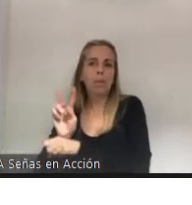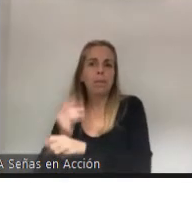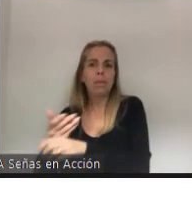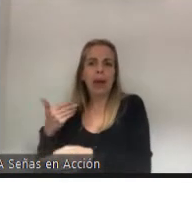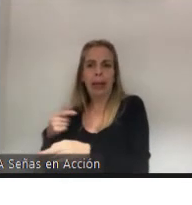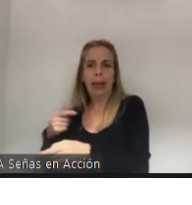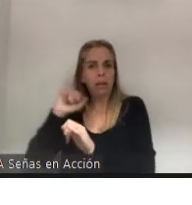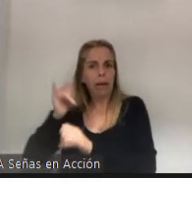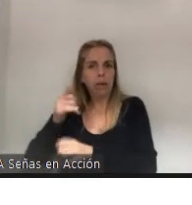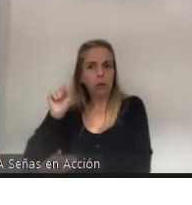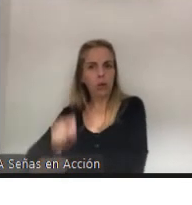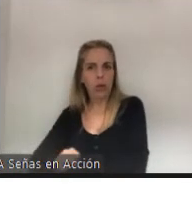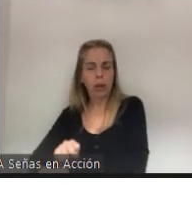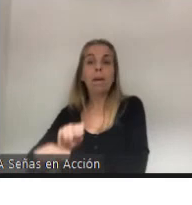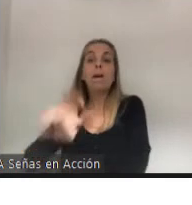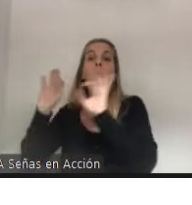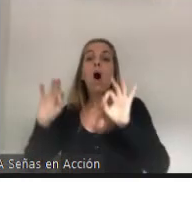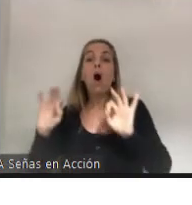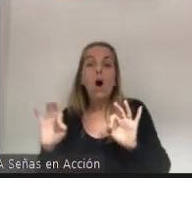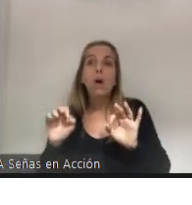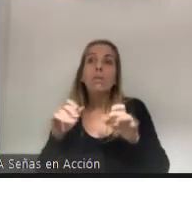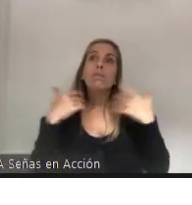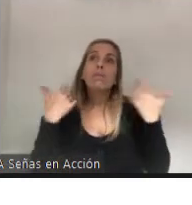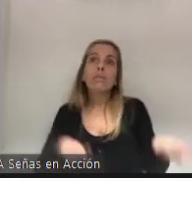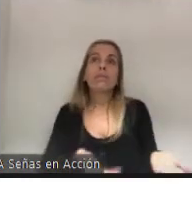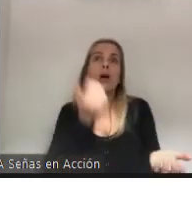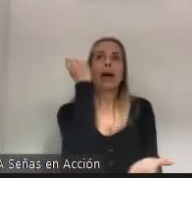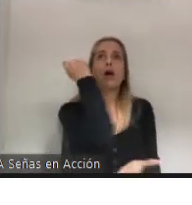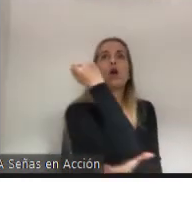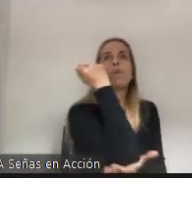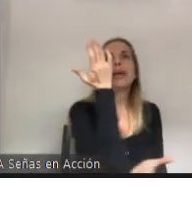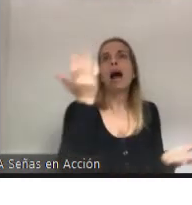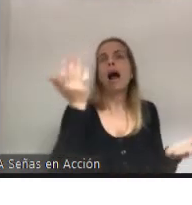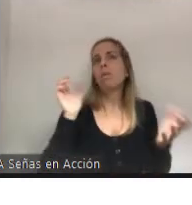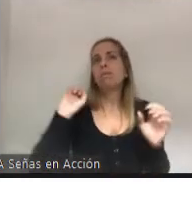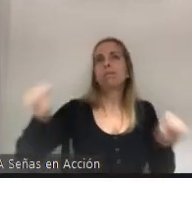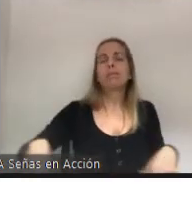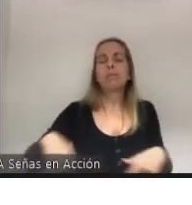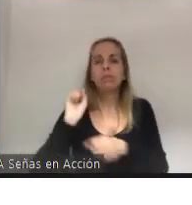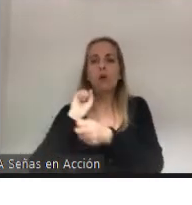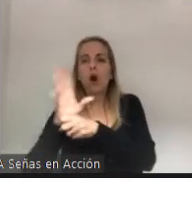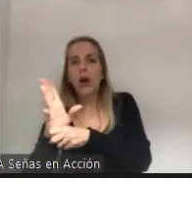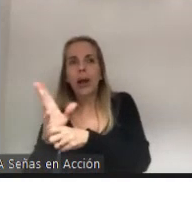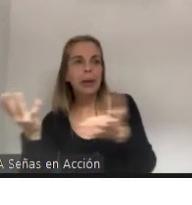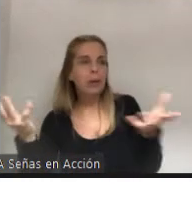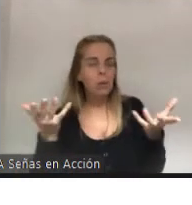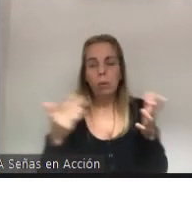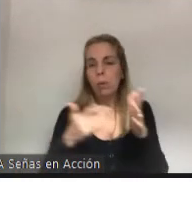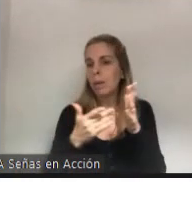quarantine rather than the laissez-faire for coronavirus, then